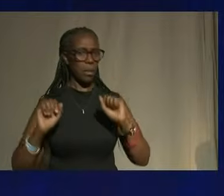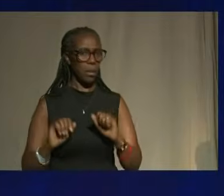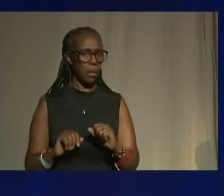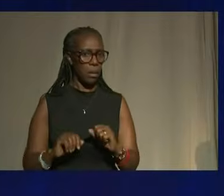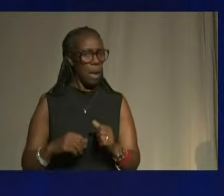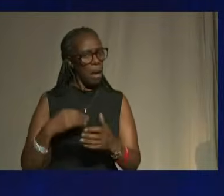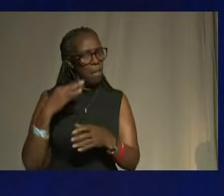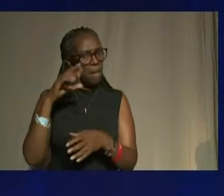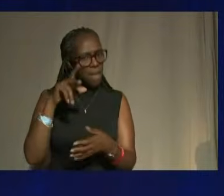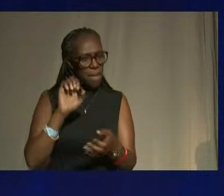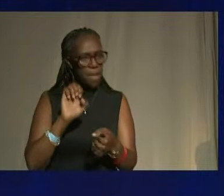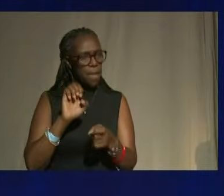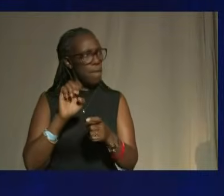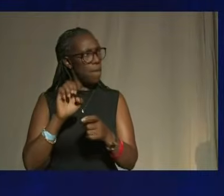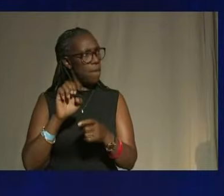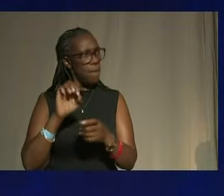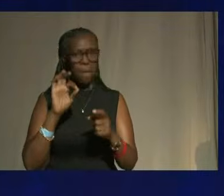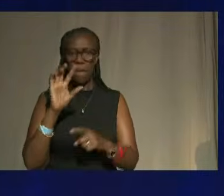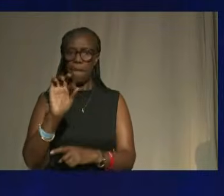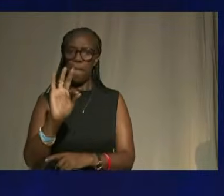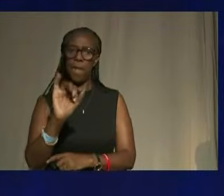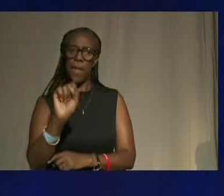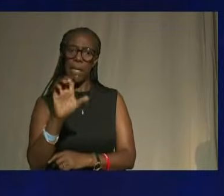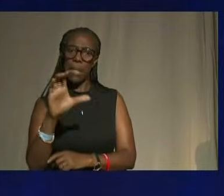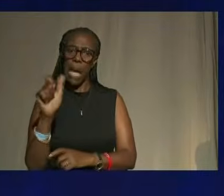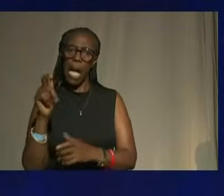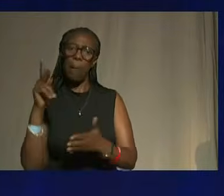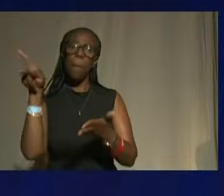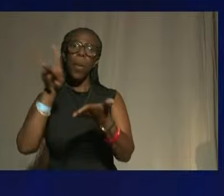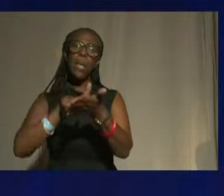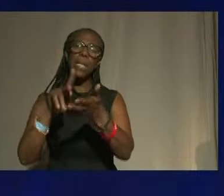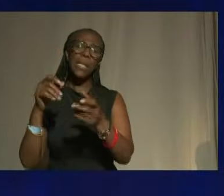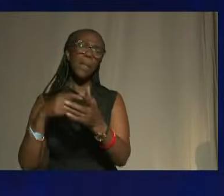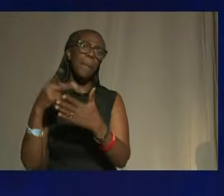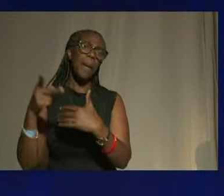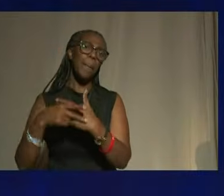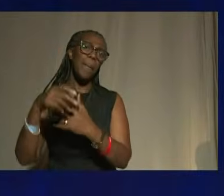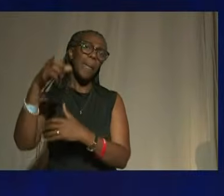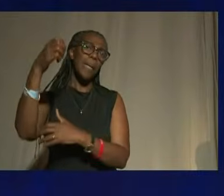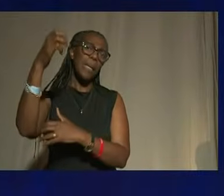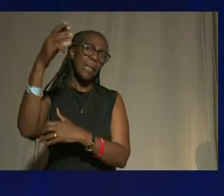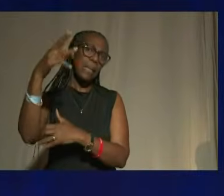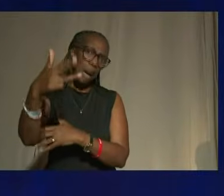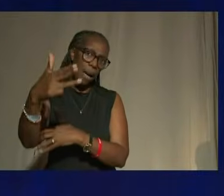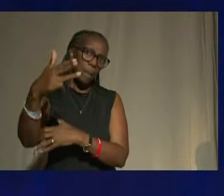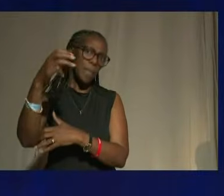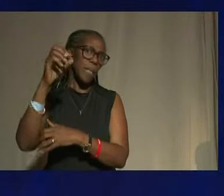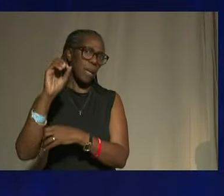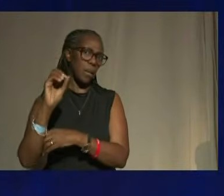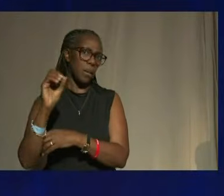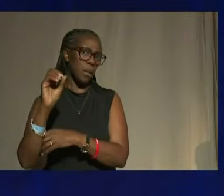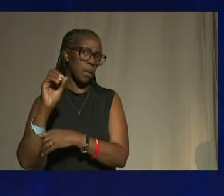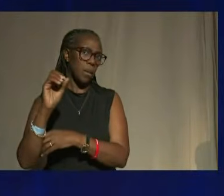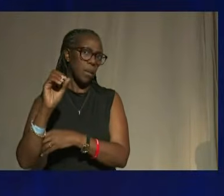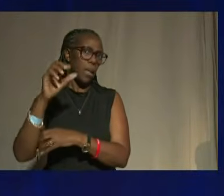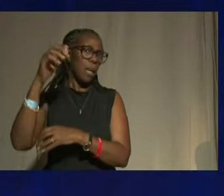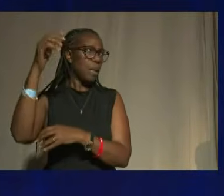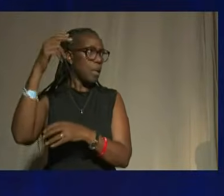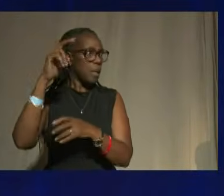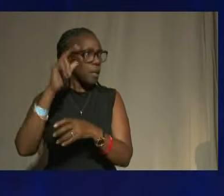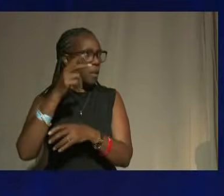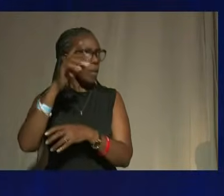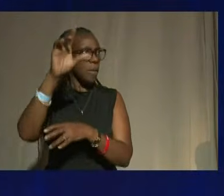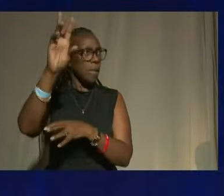paper has, in its first year, 9%. In the second year, 6%. In the third year, 6%. They